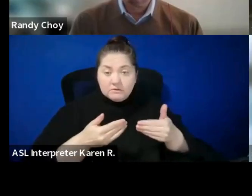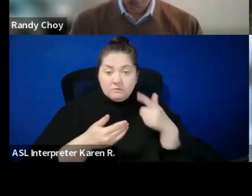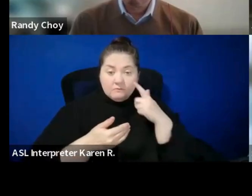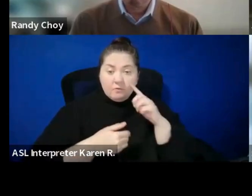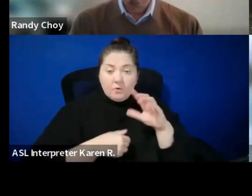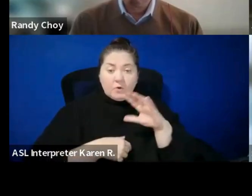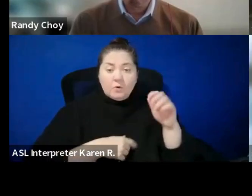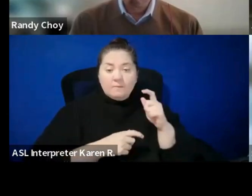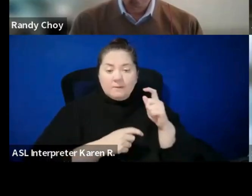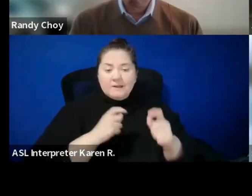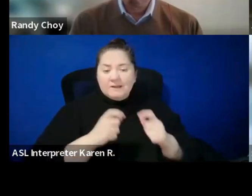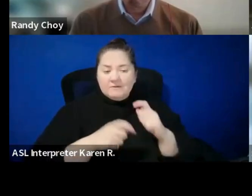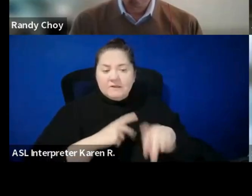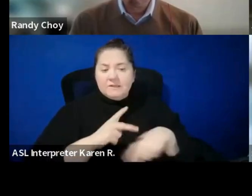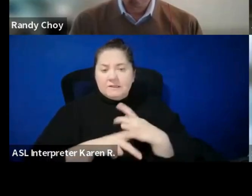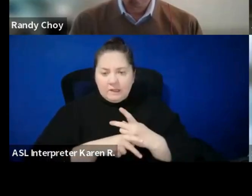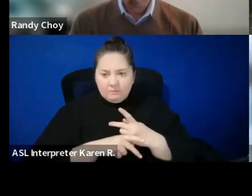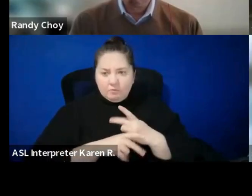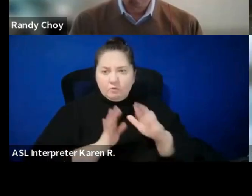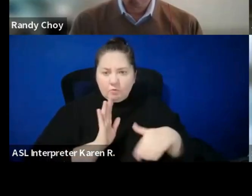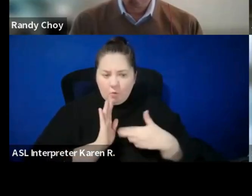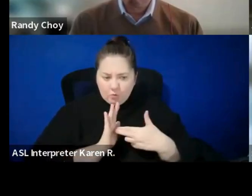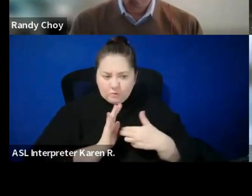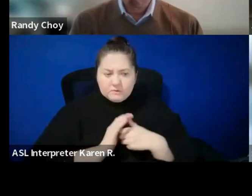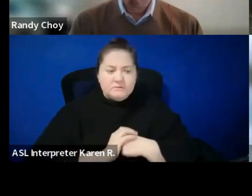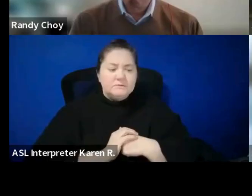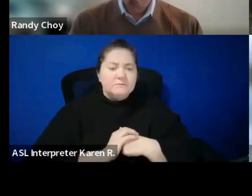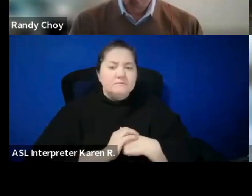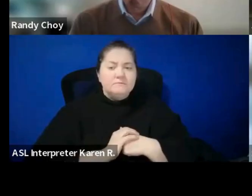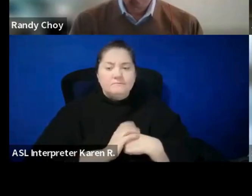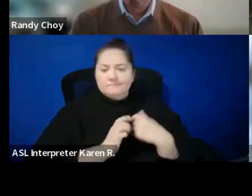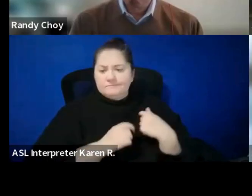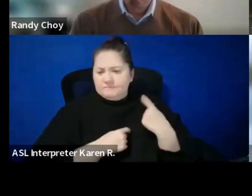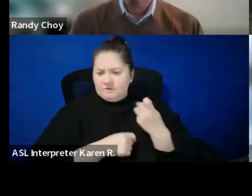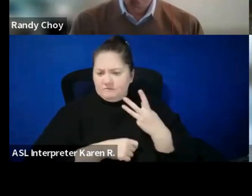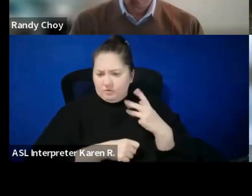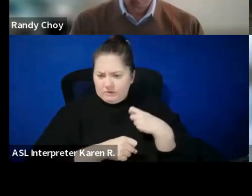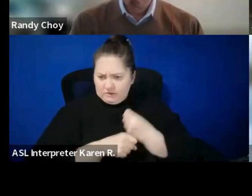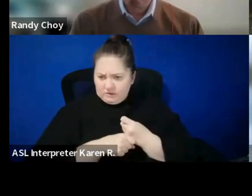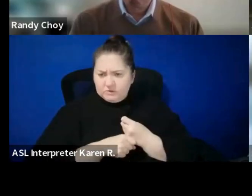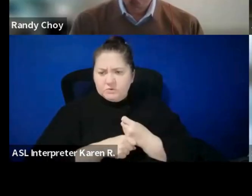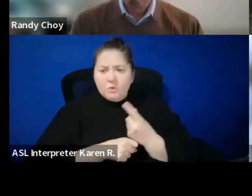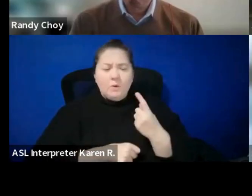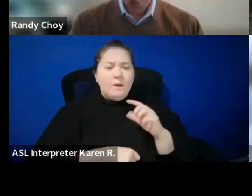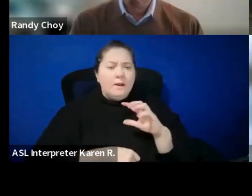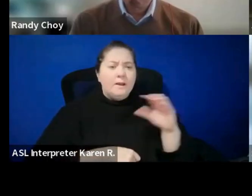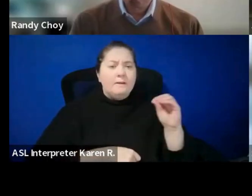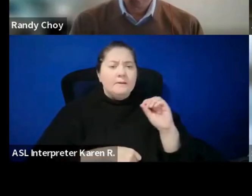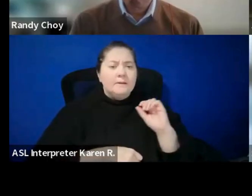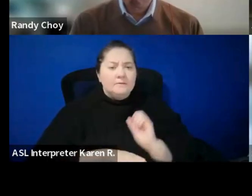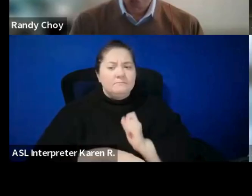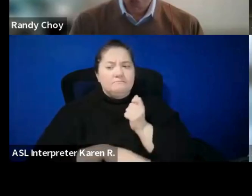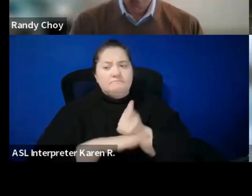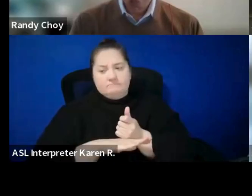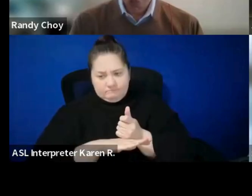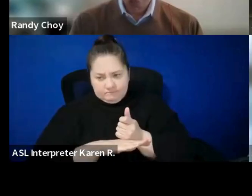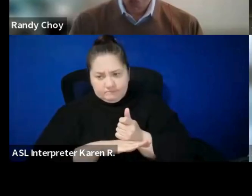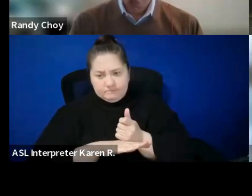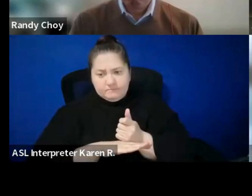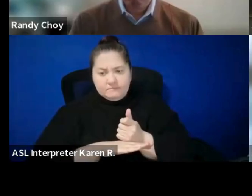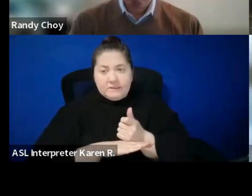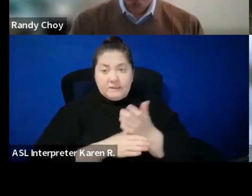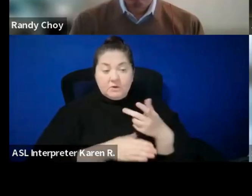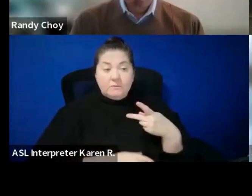corporate giving type roles in the market. Within the past couple of years, there was a company that's establishing themselves in the